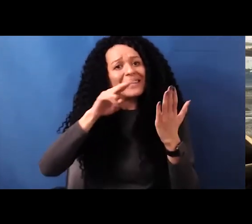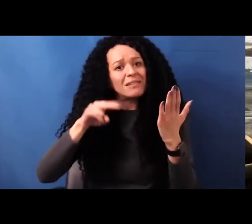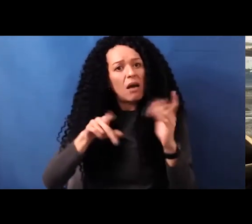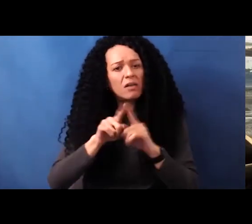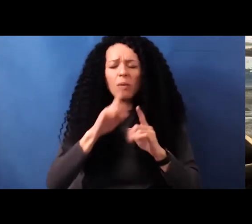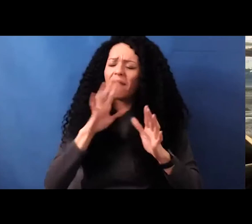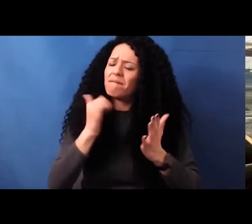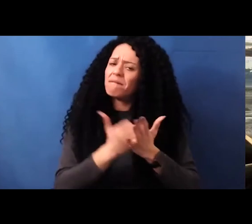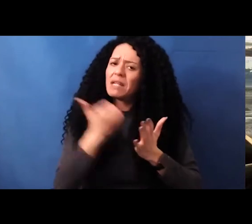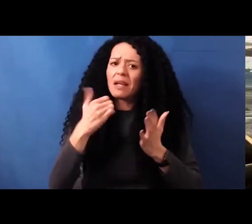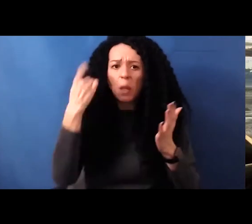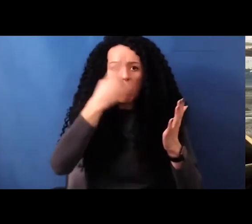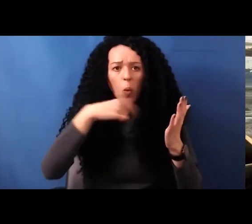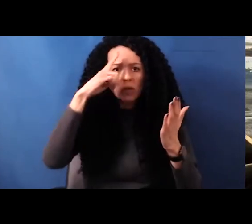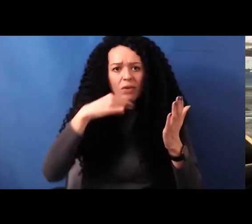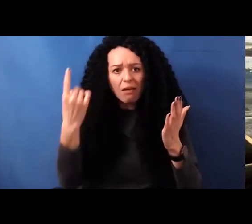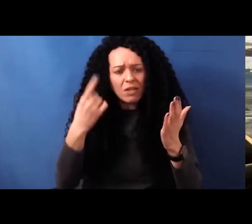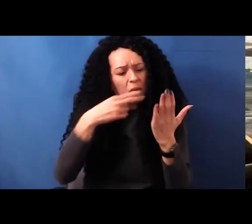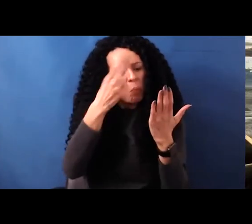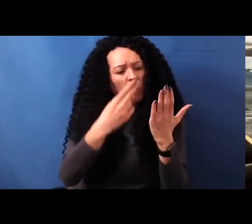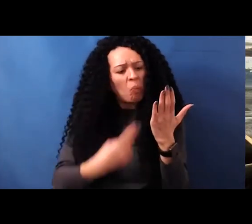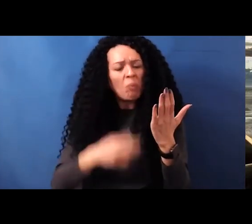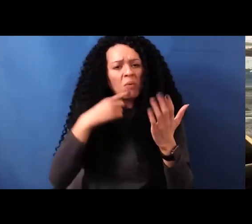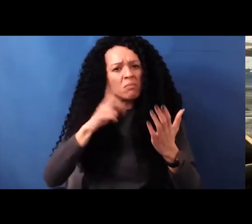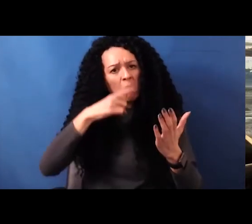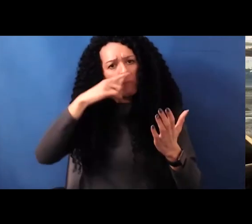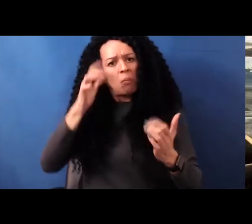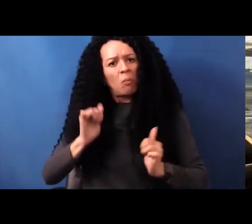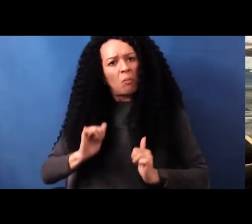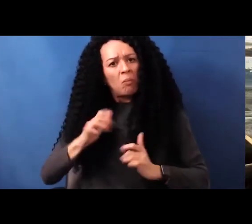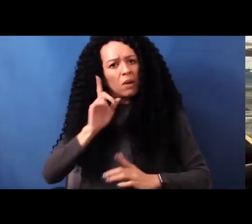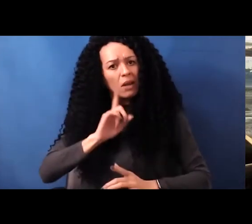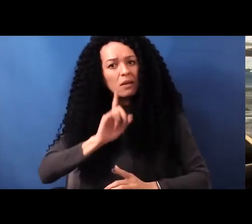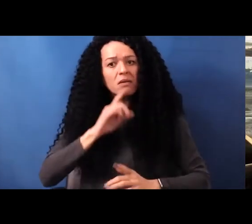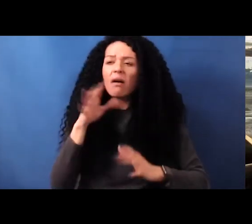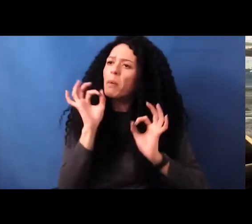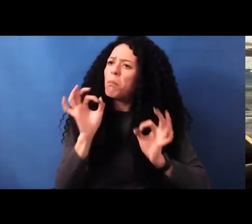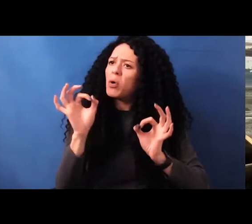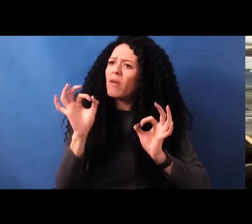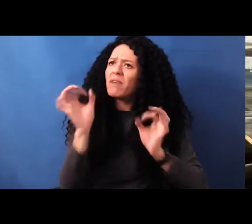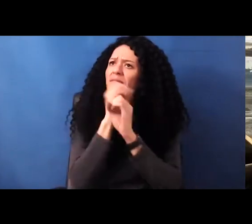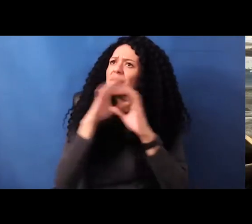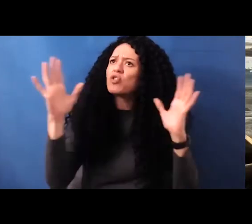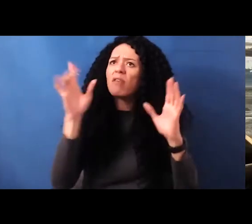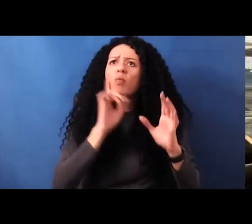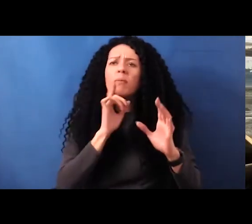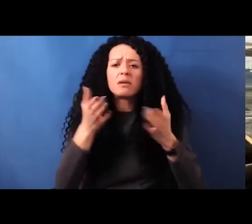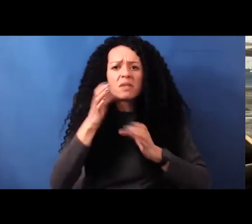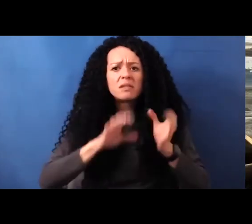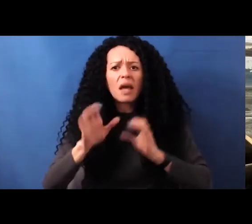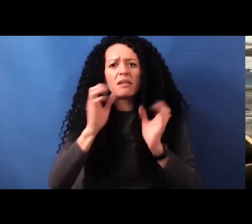herself as a very, very grand lady, a perfect vision of womanhood, a scientist, a